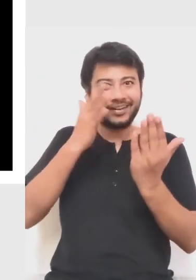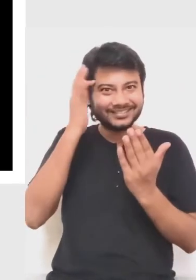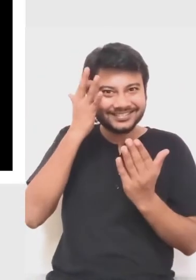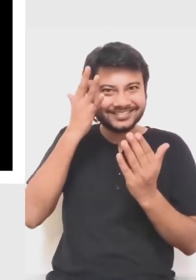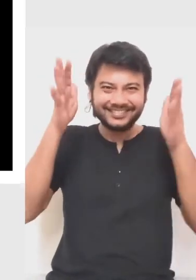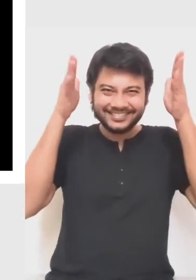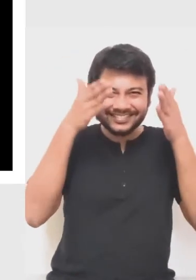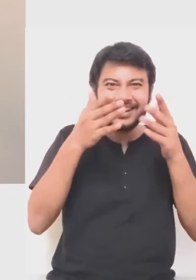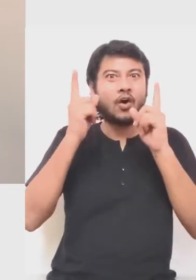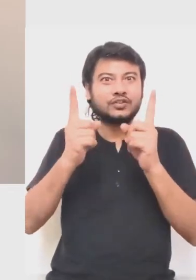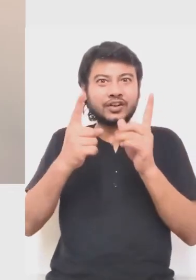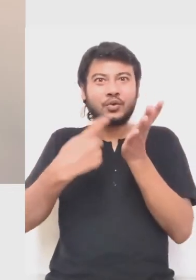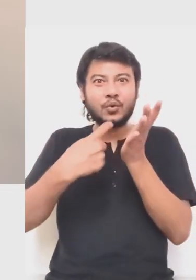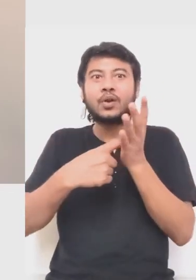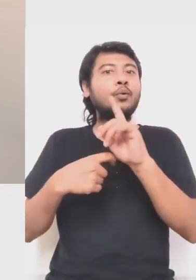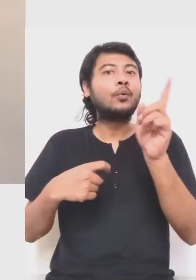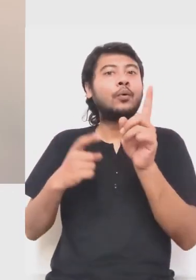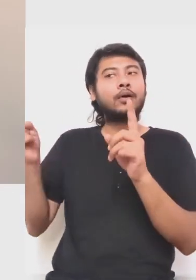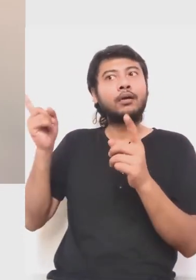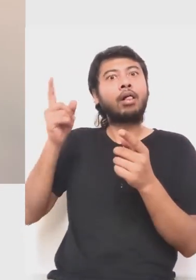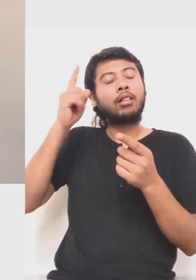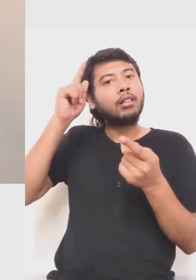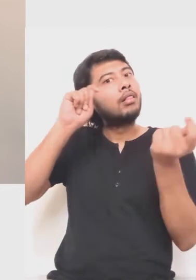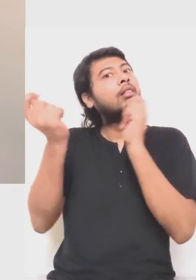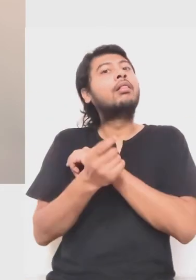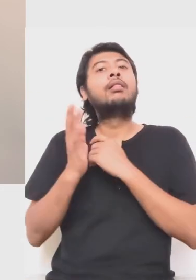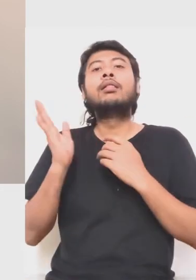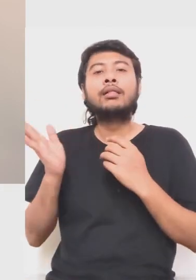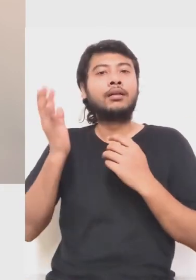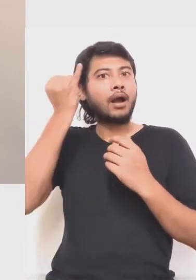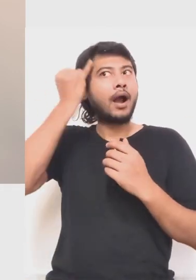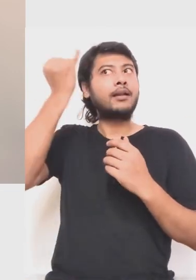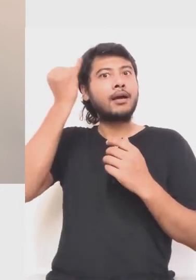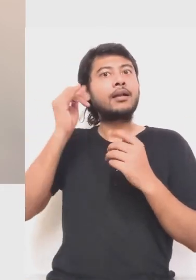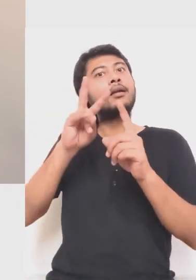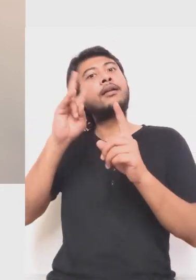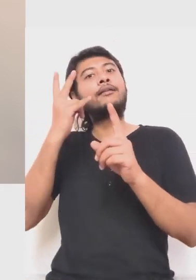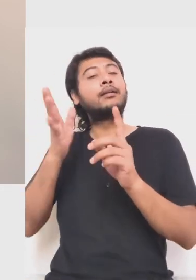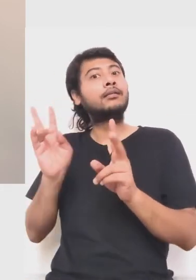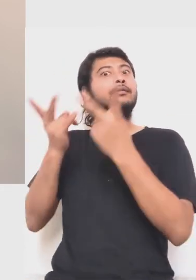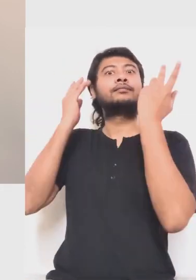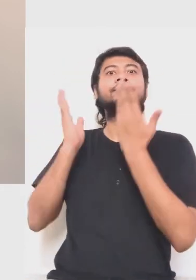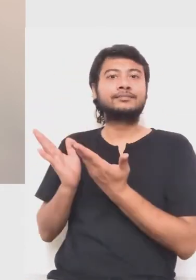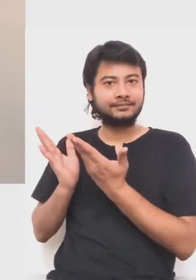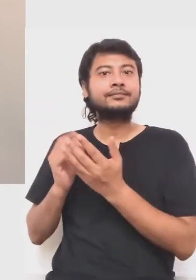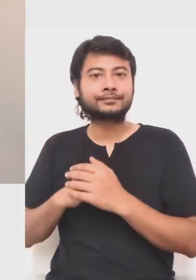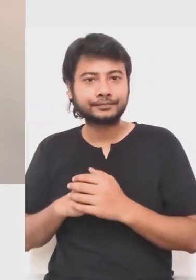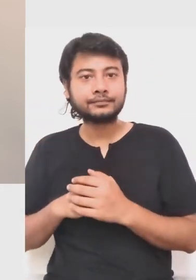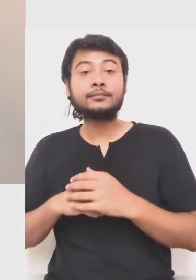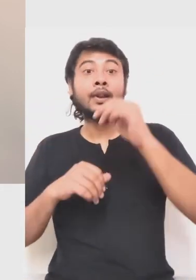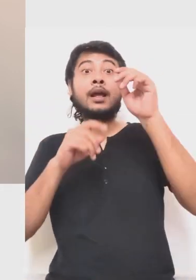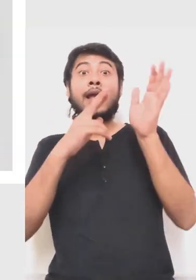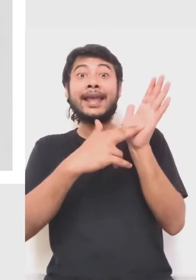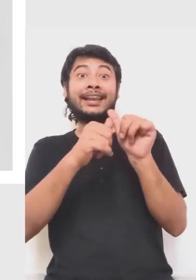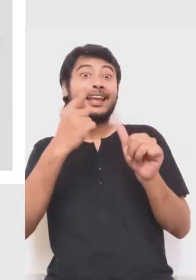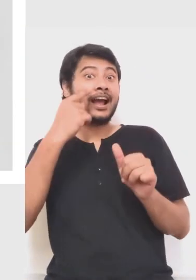The material used by Nai always comes from everyday sources, is easily available and cheap, but intrinsic to Indian